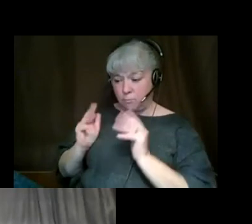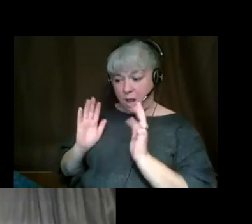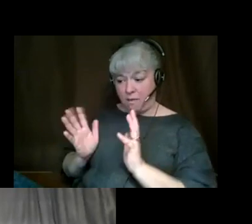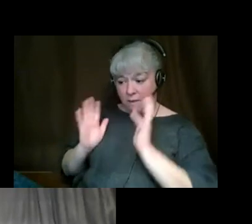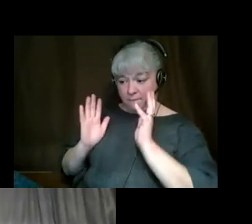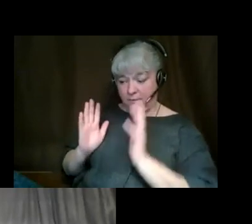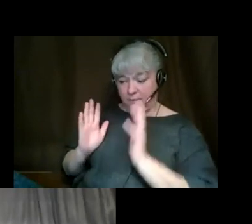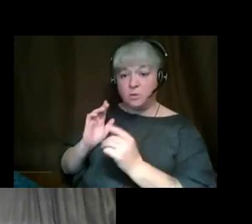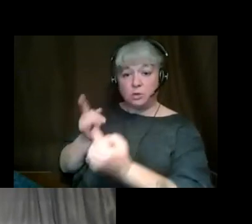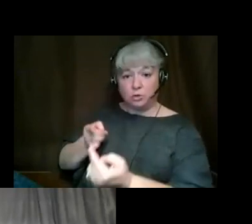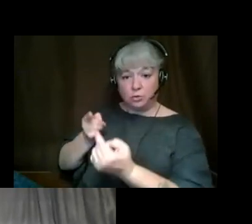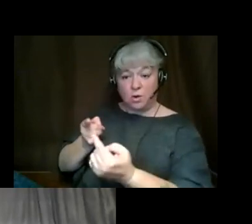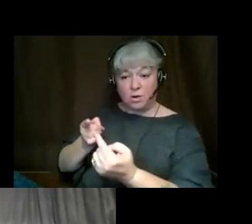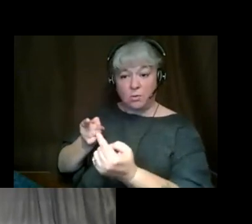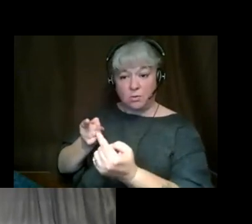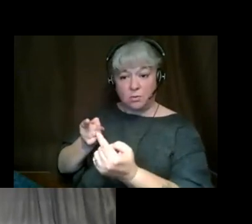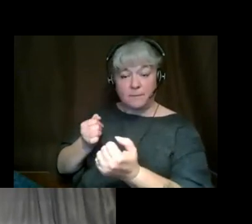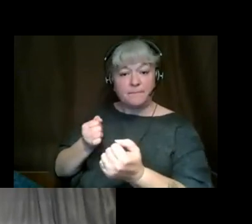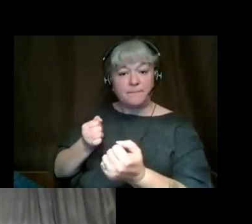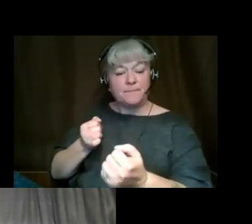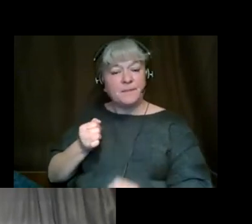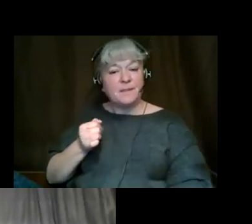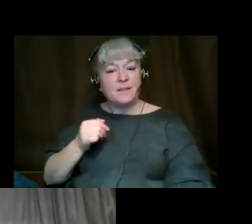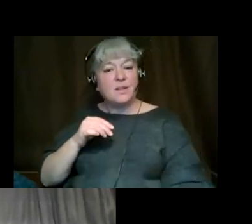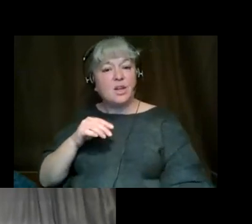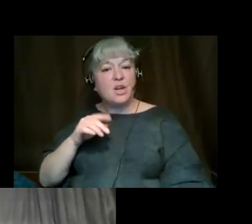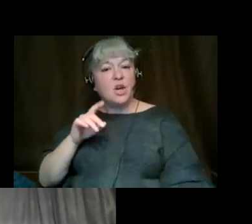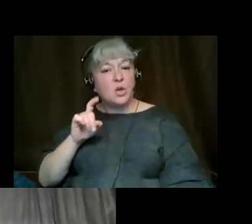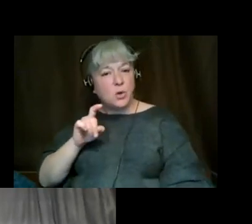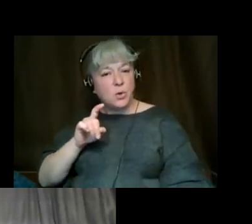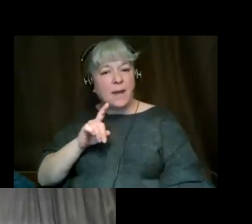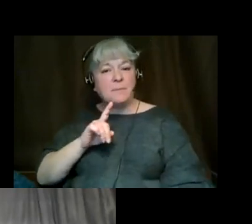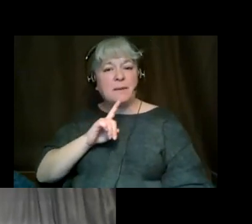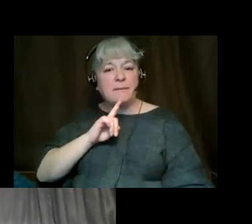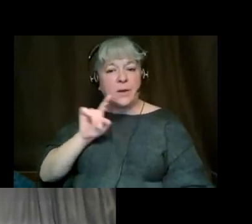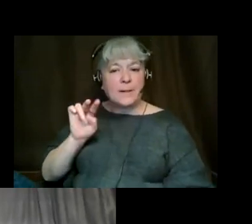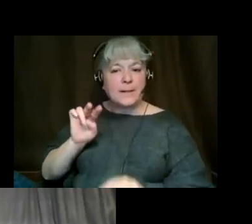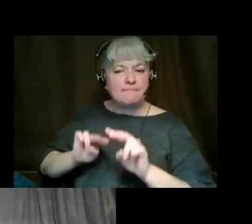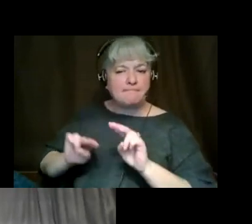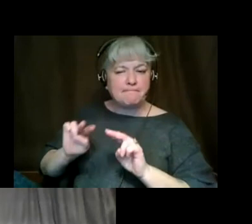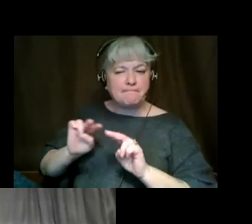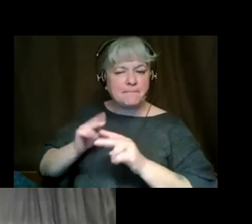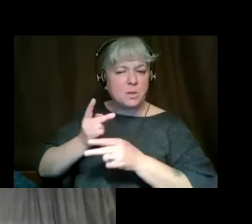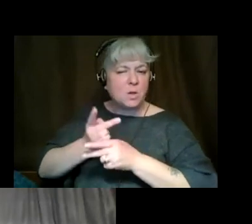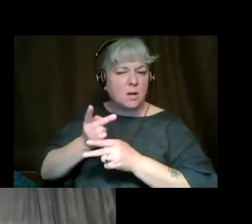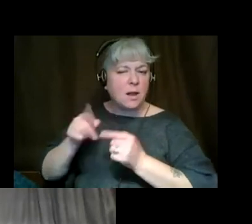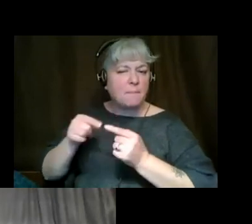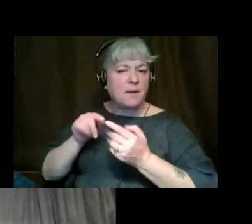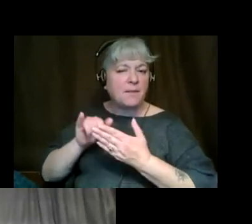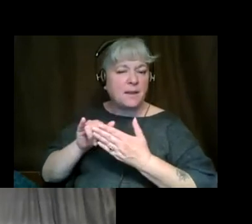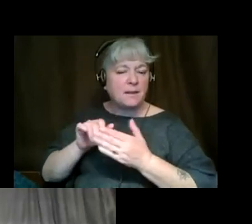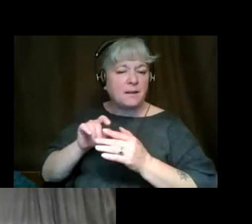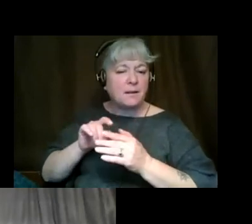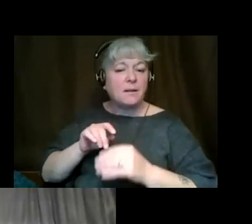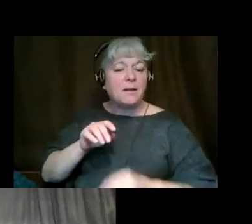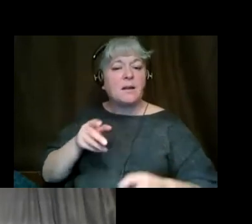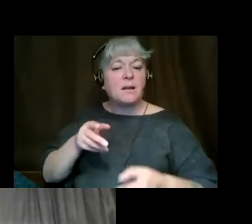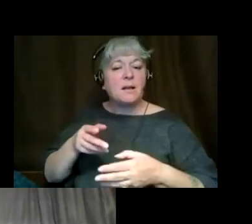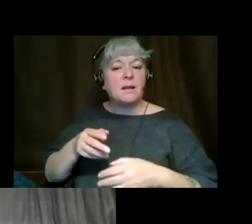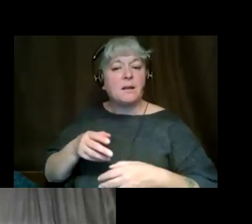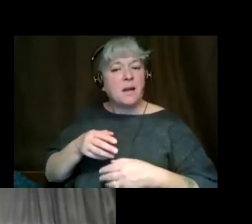gotta kind of be wise about that, but struggle is not